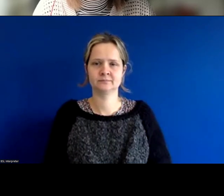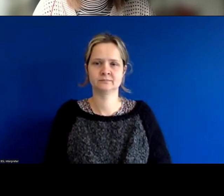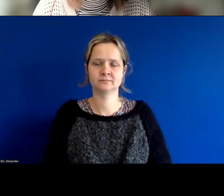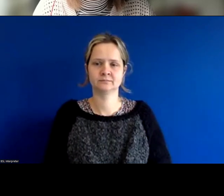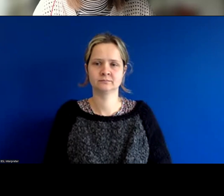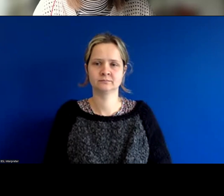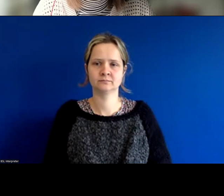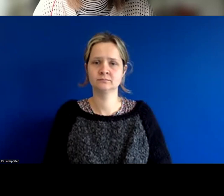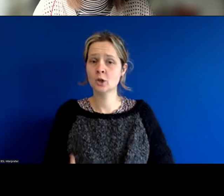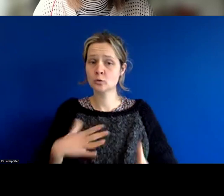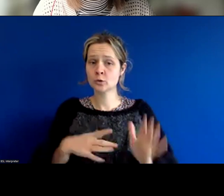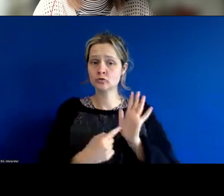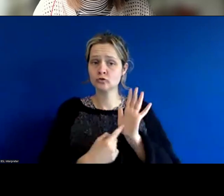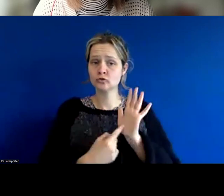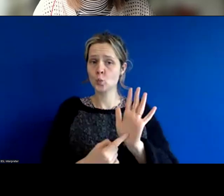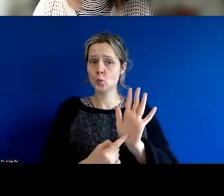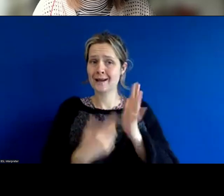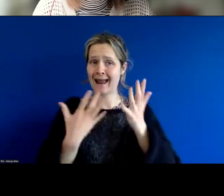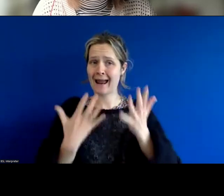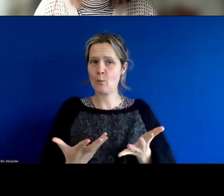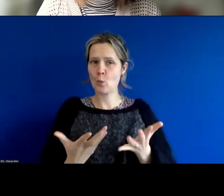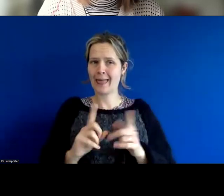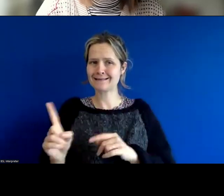Would you like me to share the results now, Ria?